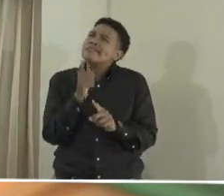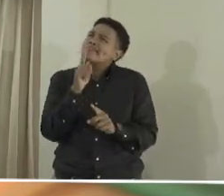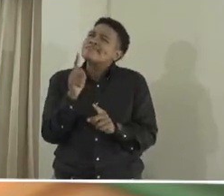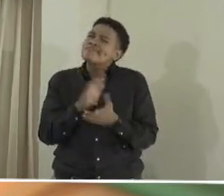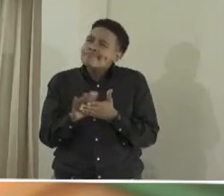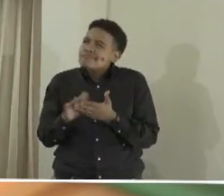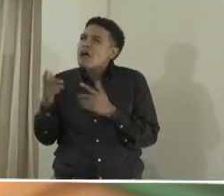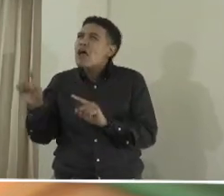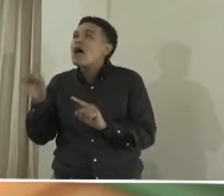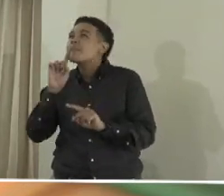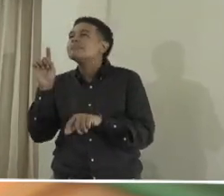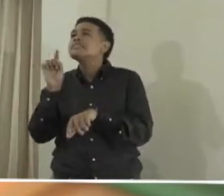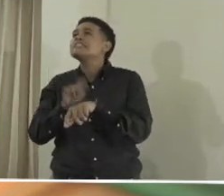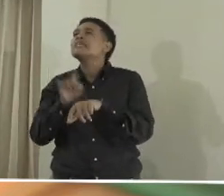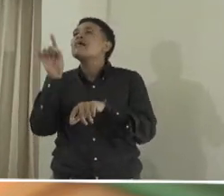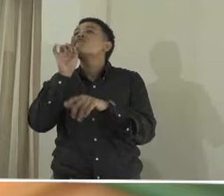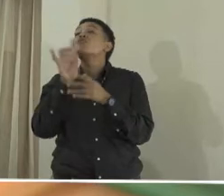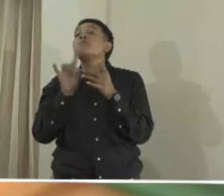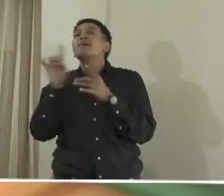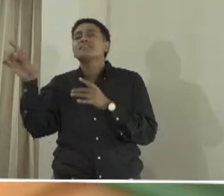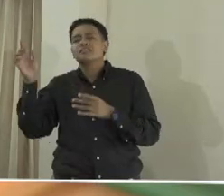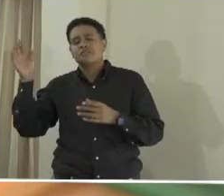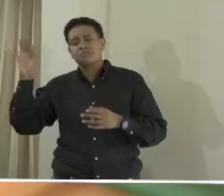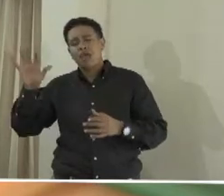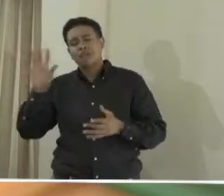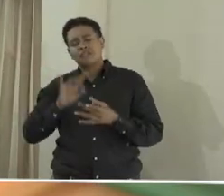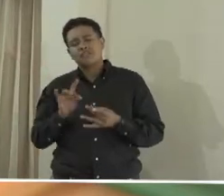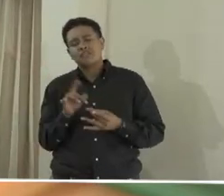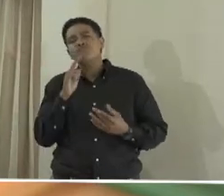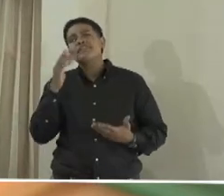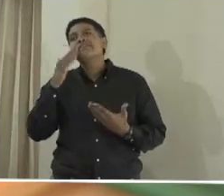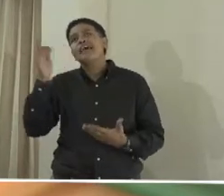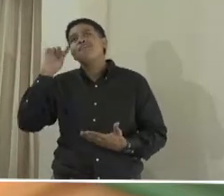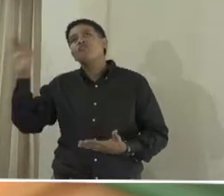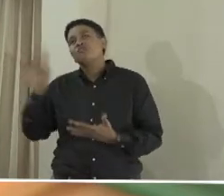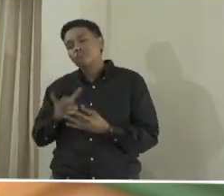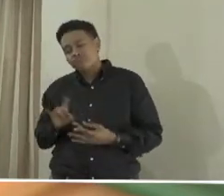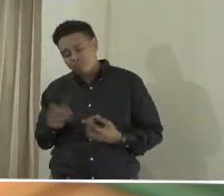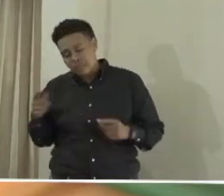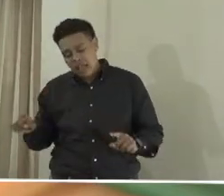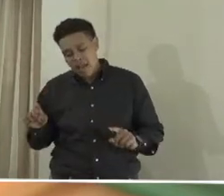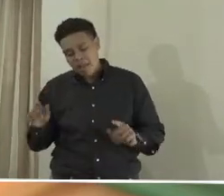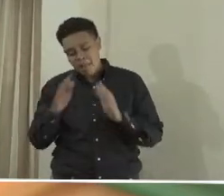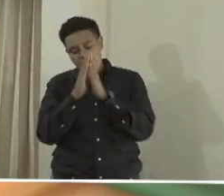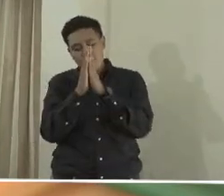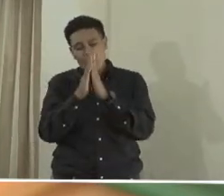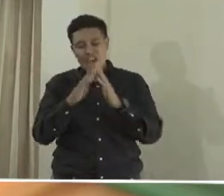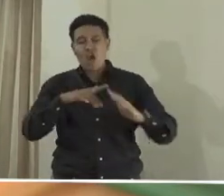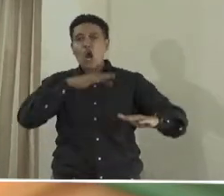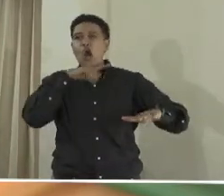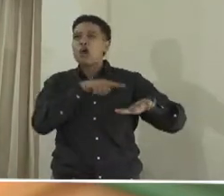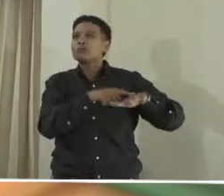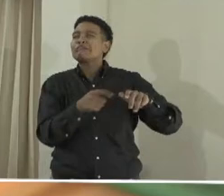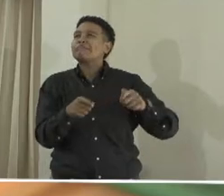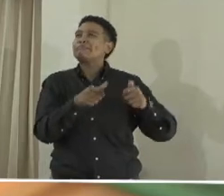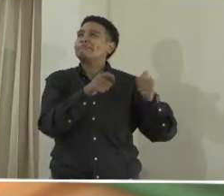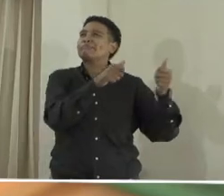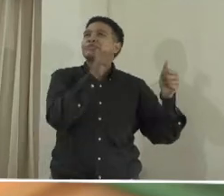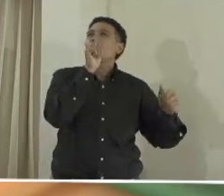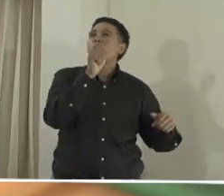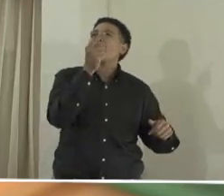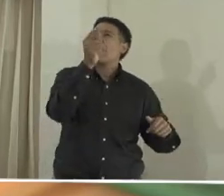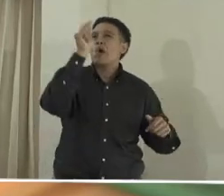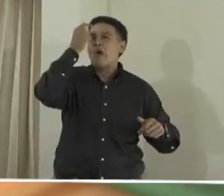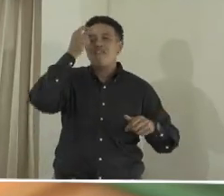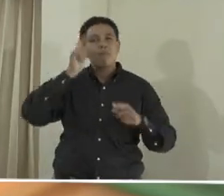thank you for the message you gave your speaker. And God, we pray you'll cleanse the nation of corruption, not just the government, but